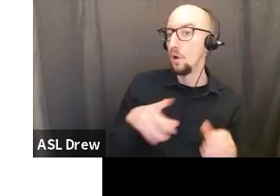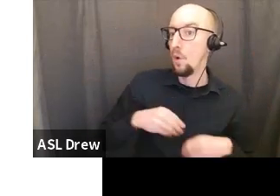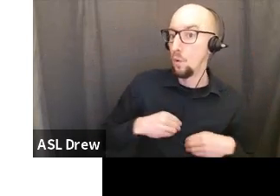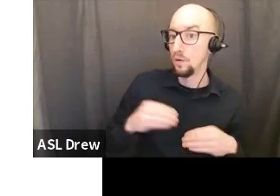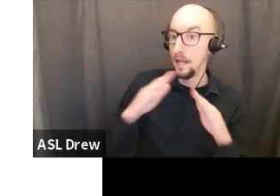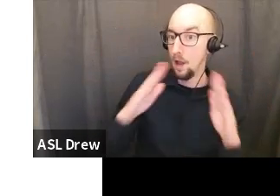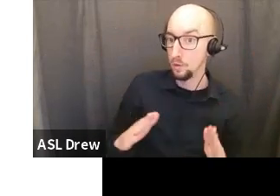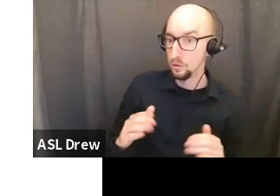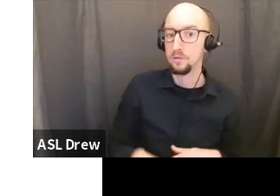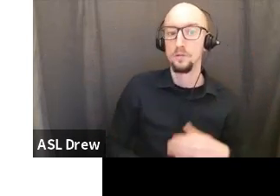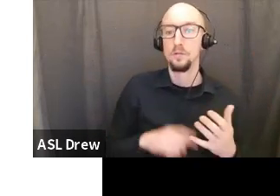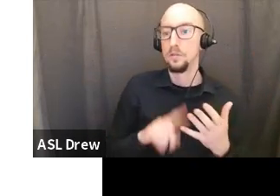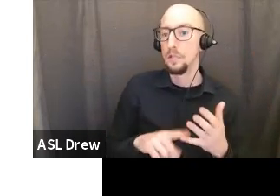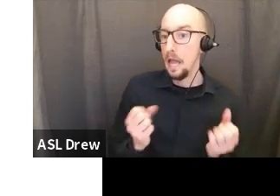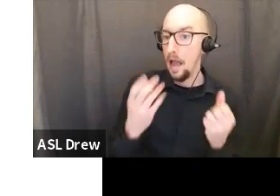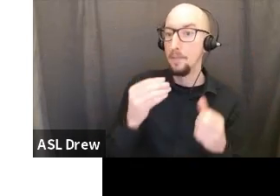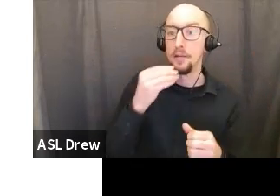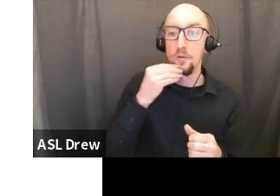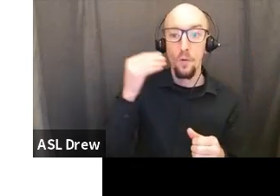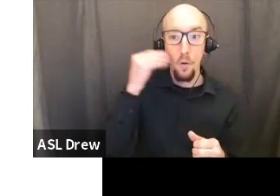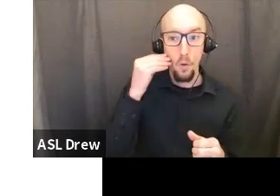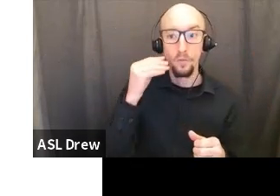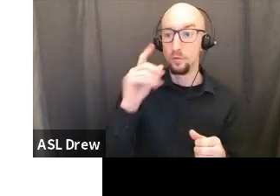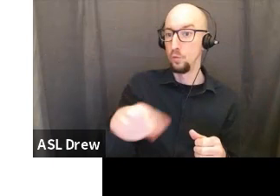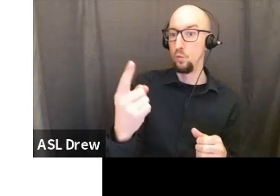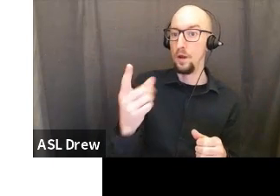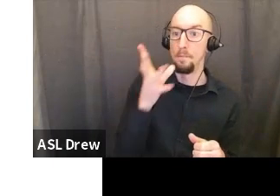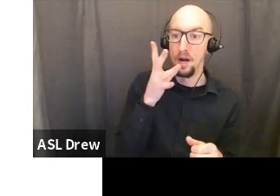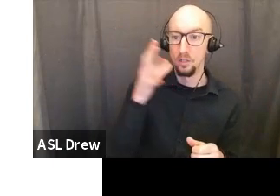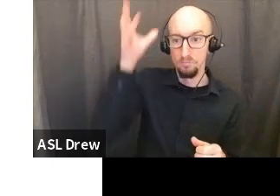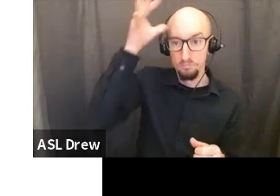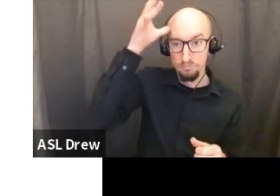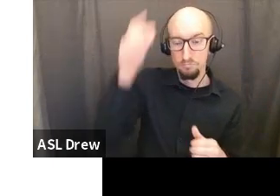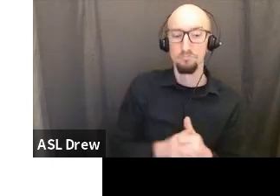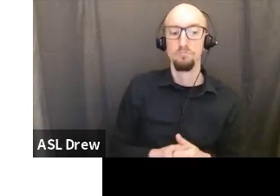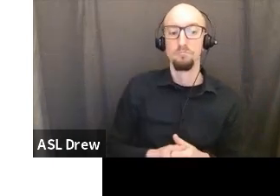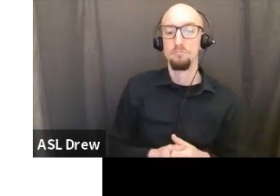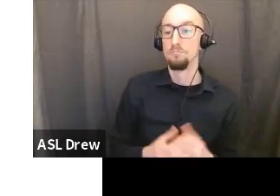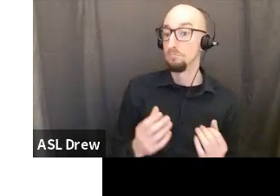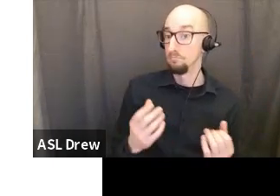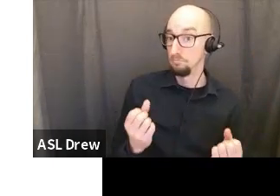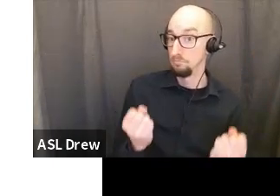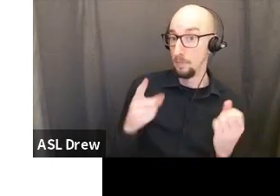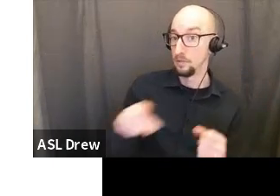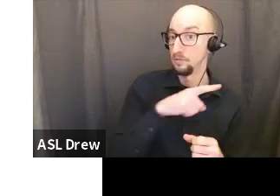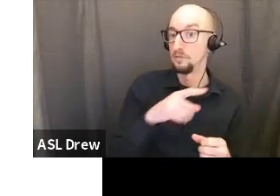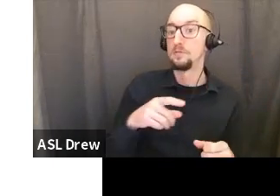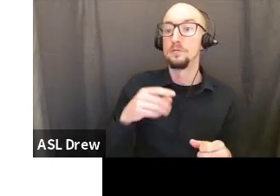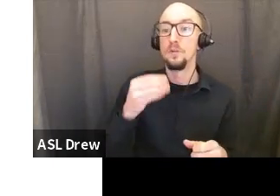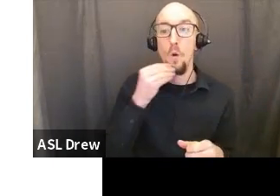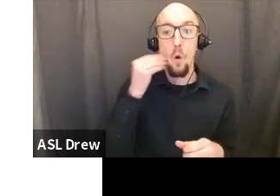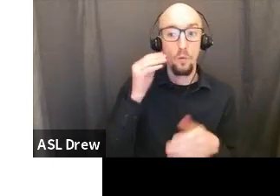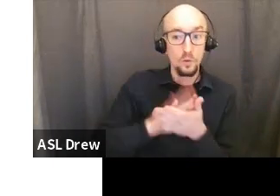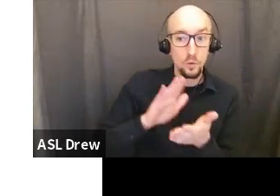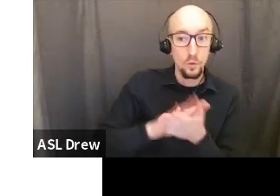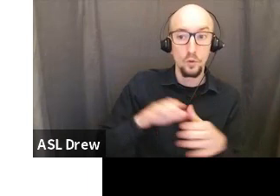households, proportion non-English speaking, and high school performance. I'm sorry, homeschool performance,